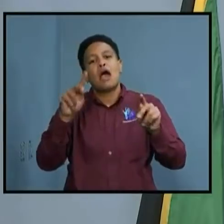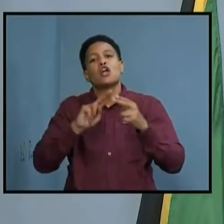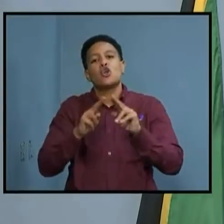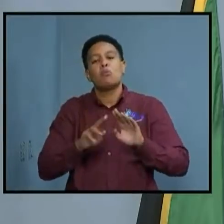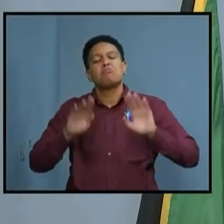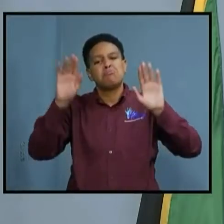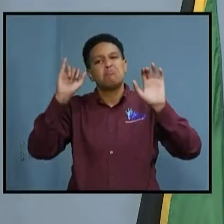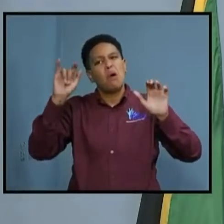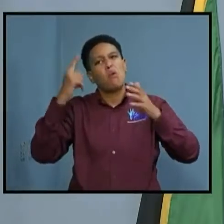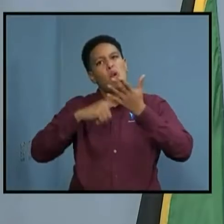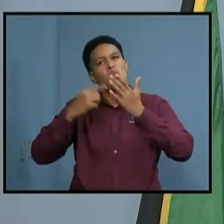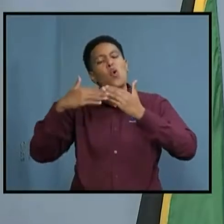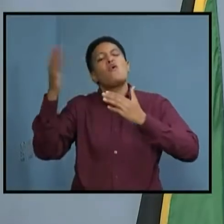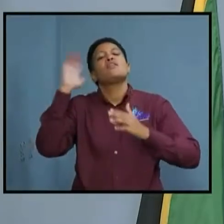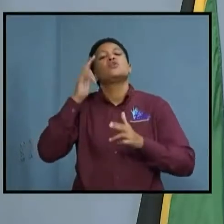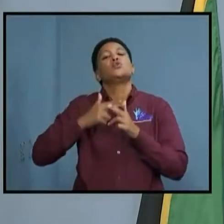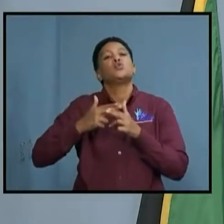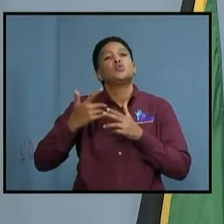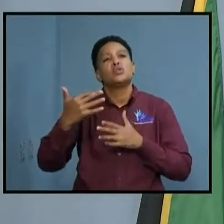order. Thank you.